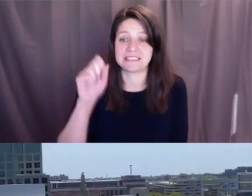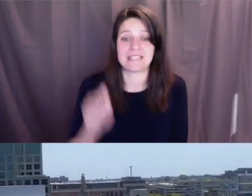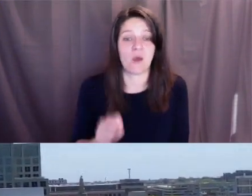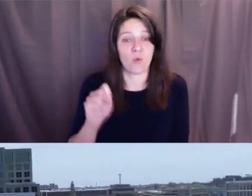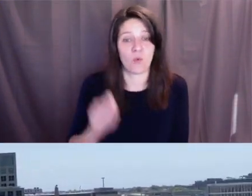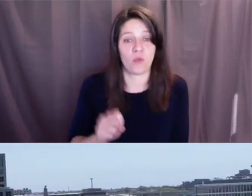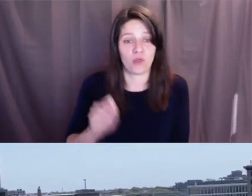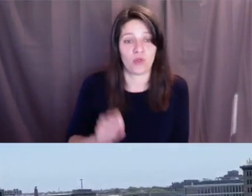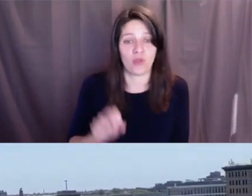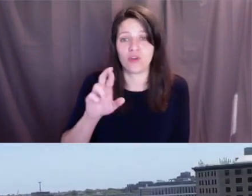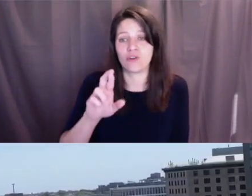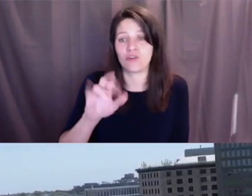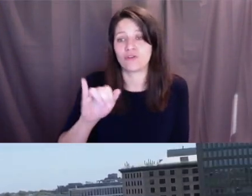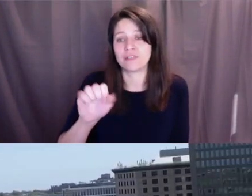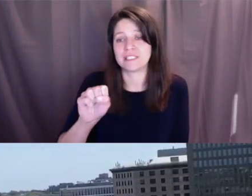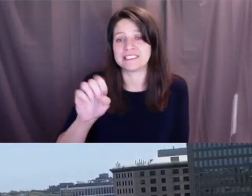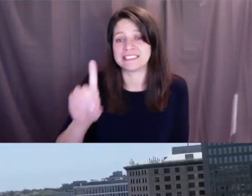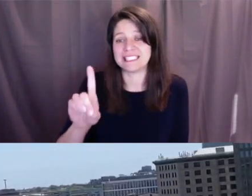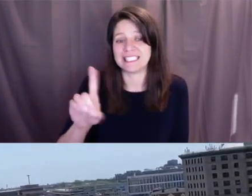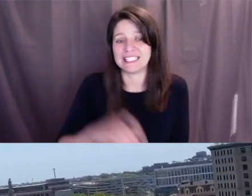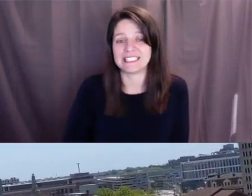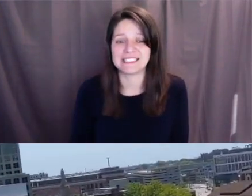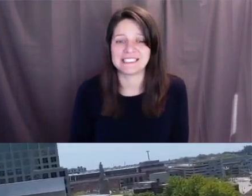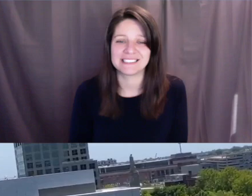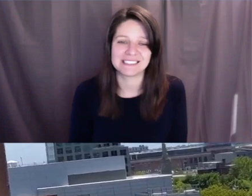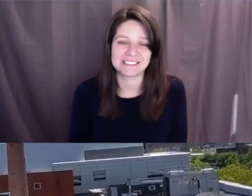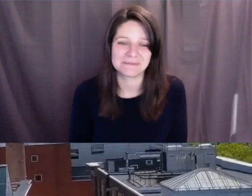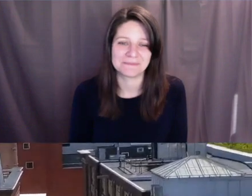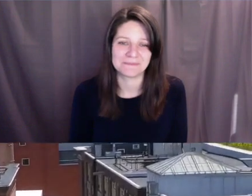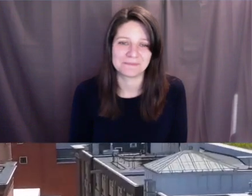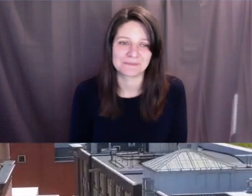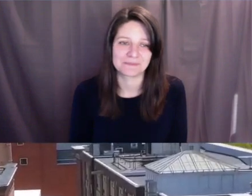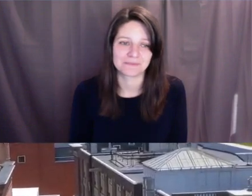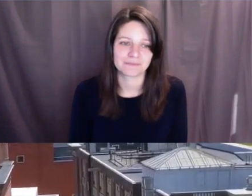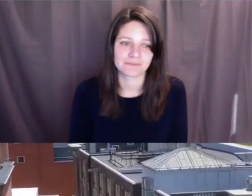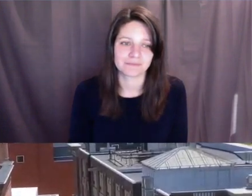To the south we have RISD.